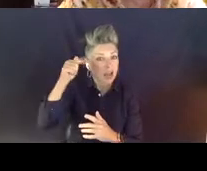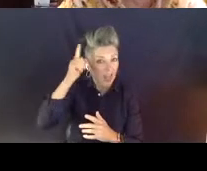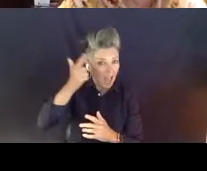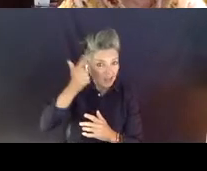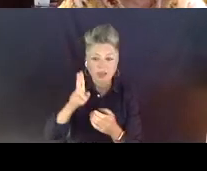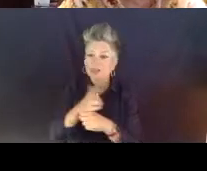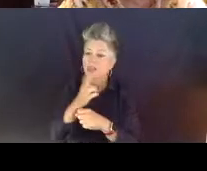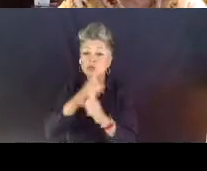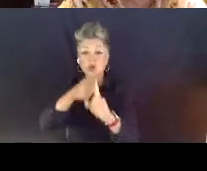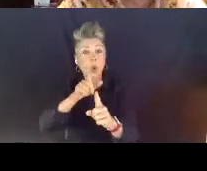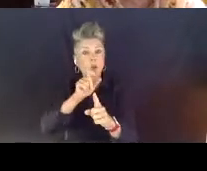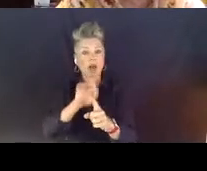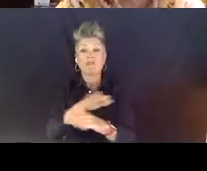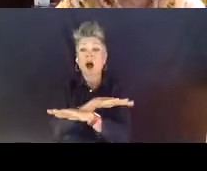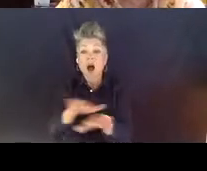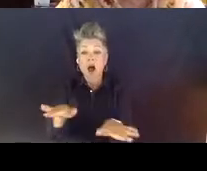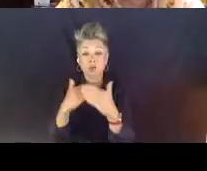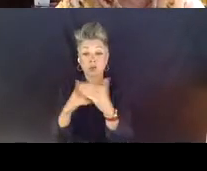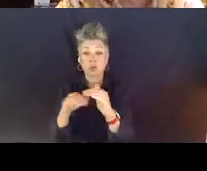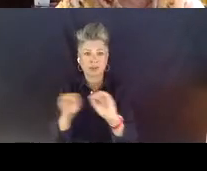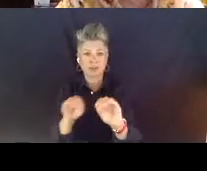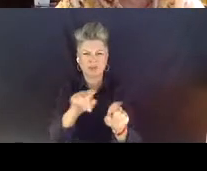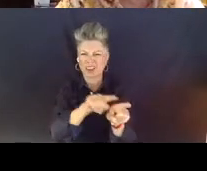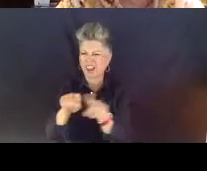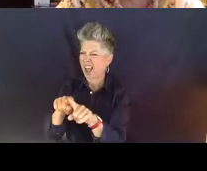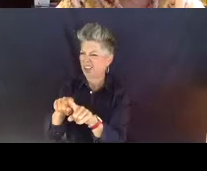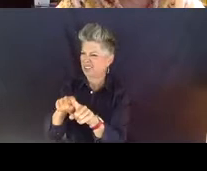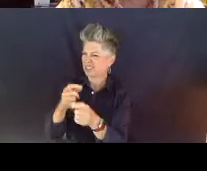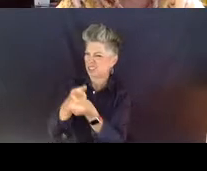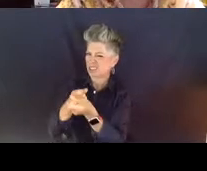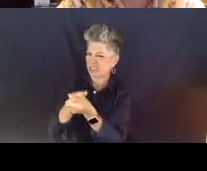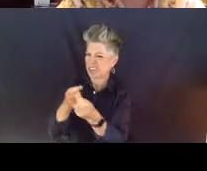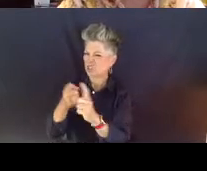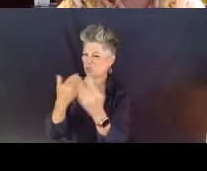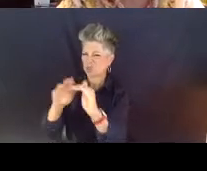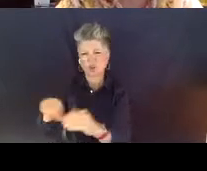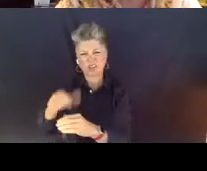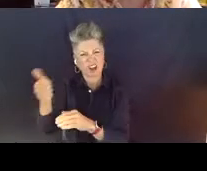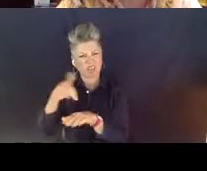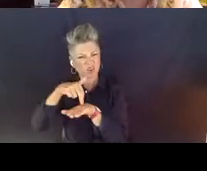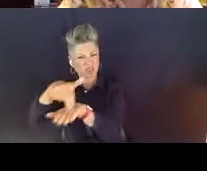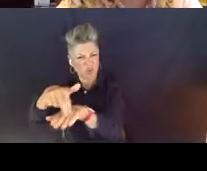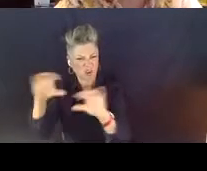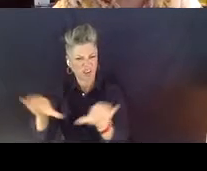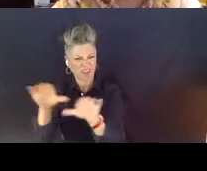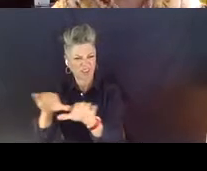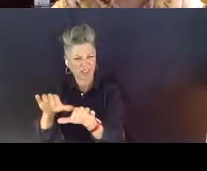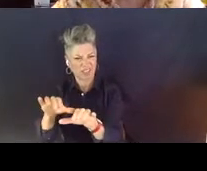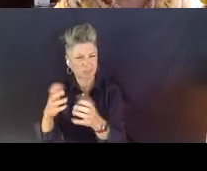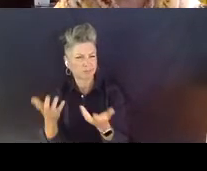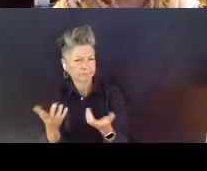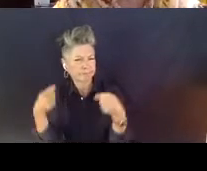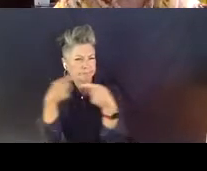as justification to restrict other sidewalk activities. Removing These